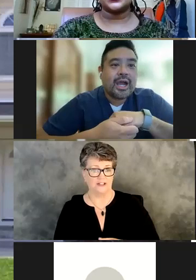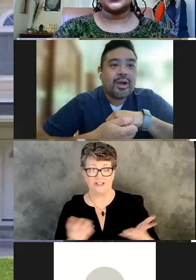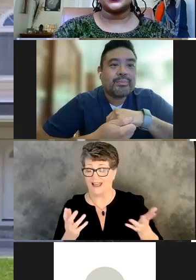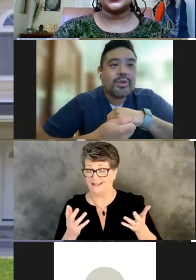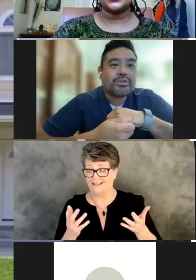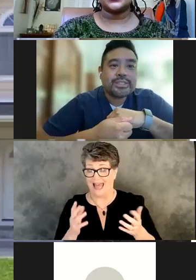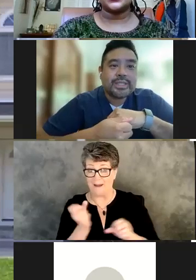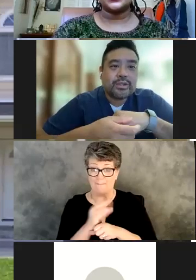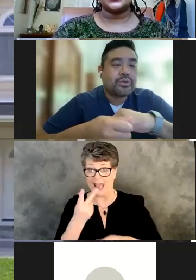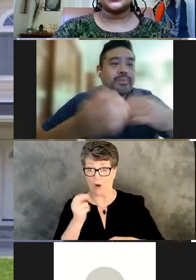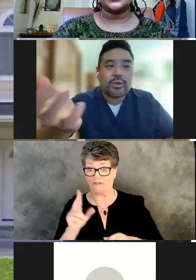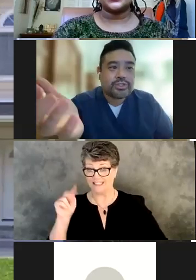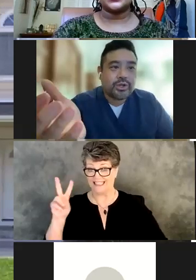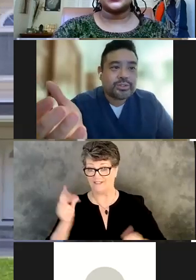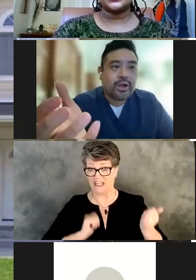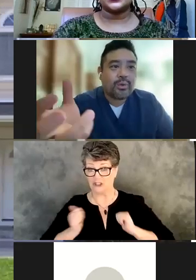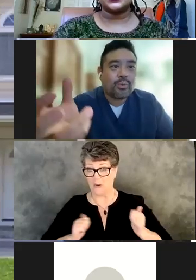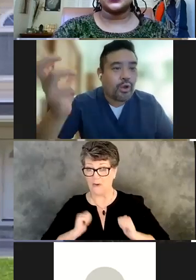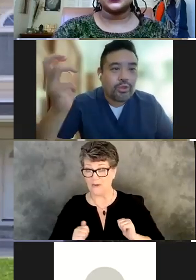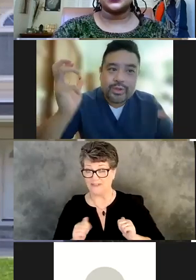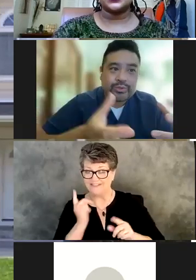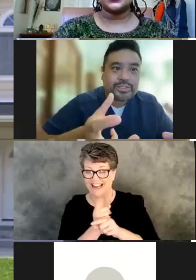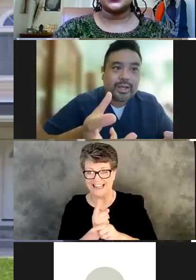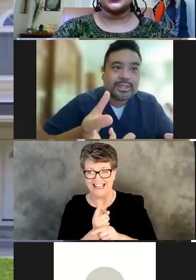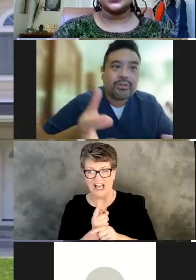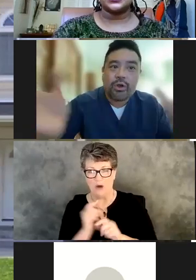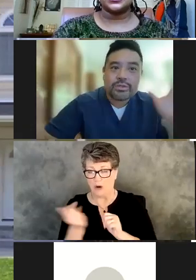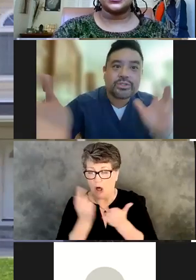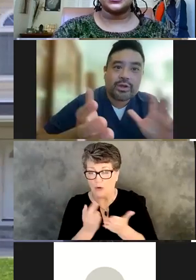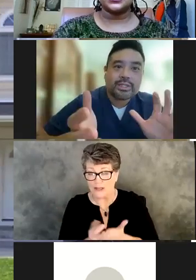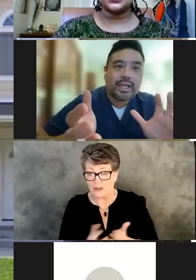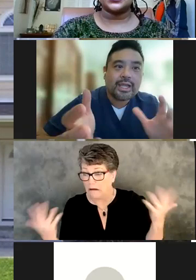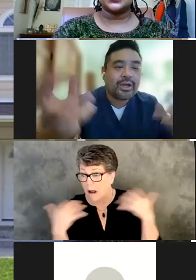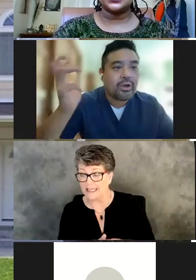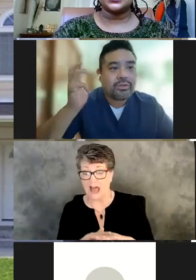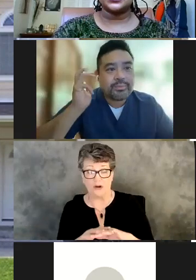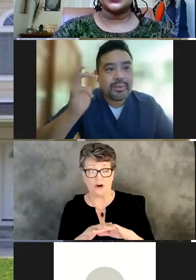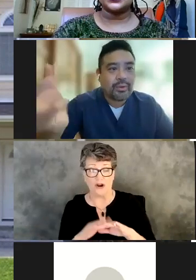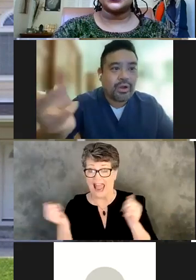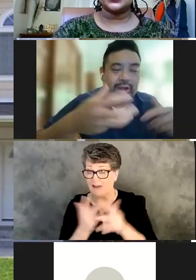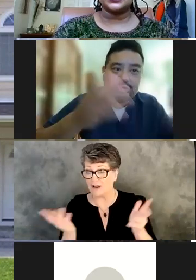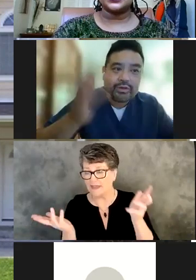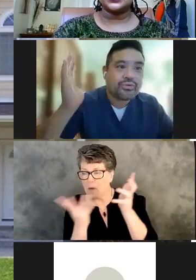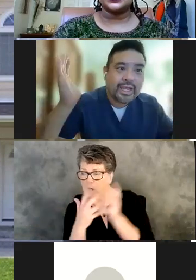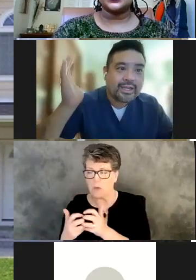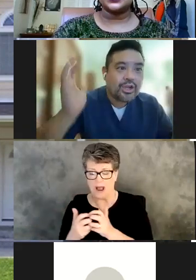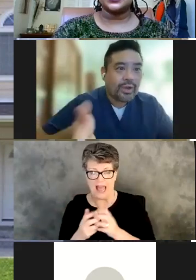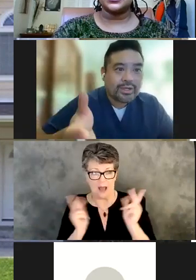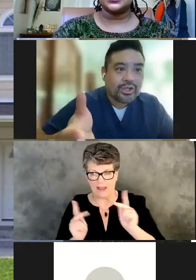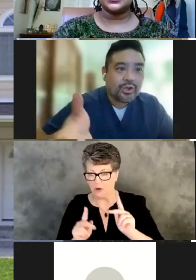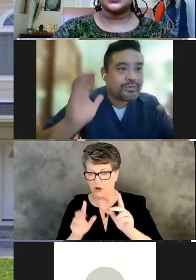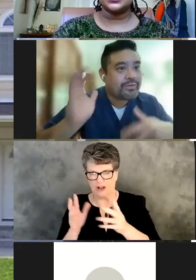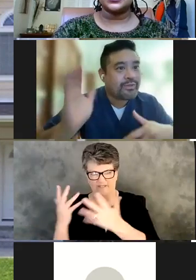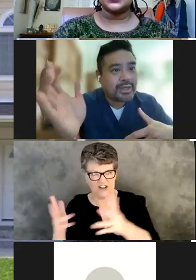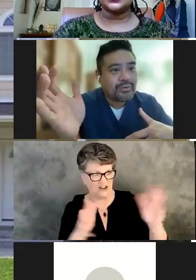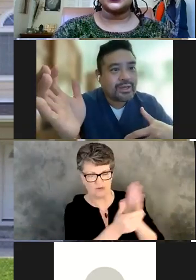right? You ever see those makeover shows, how when all the resources come together, all the stars align, you got all the people on every trade ready